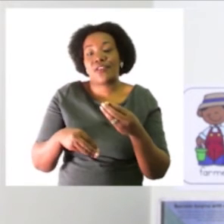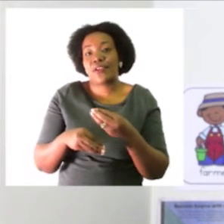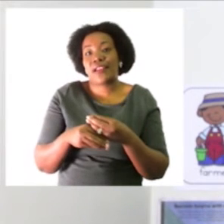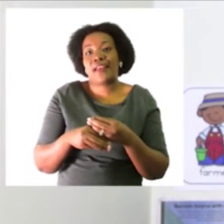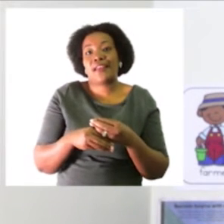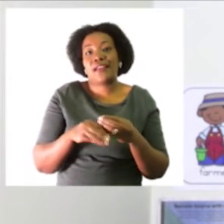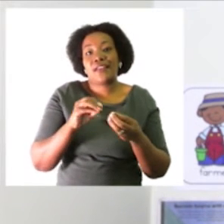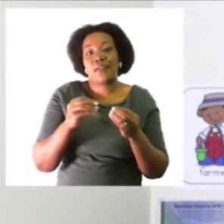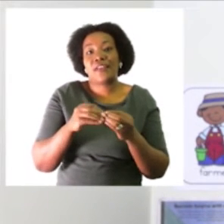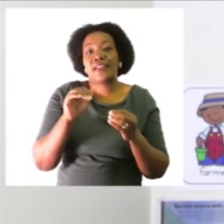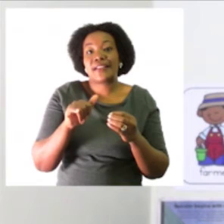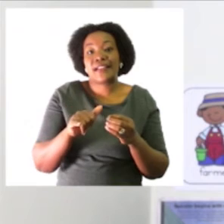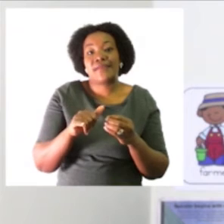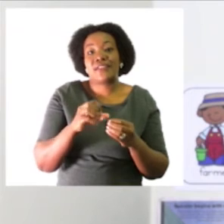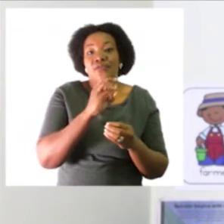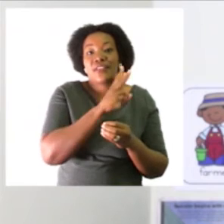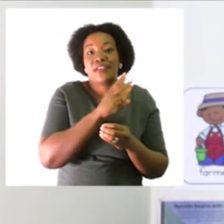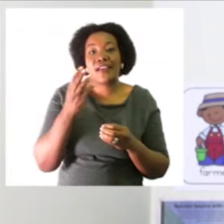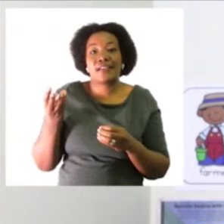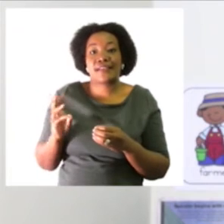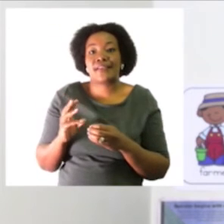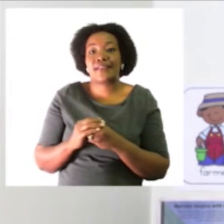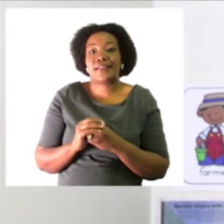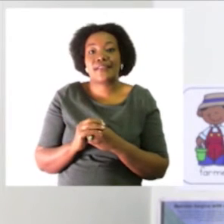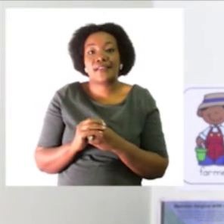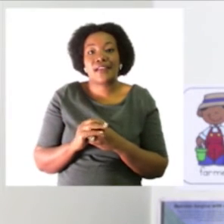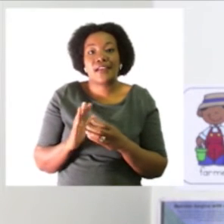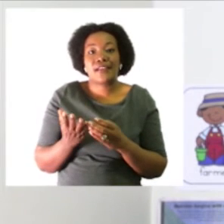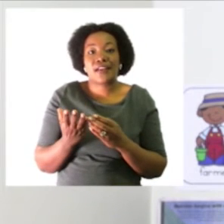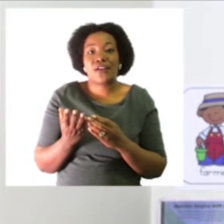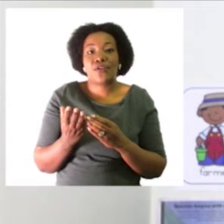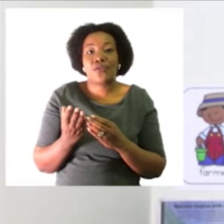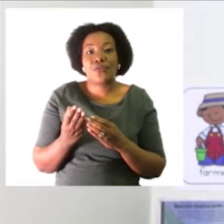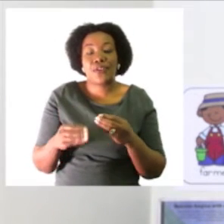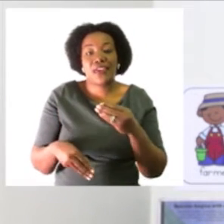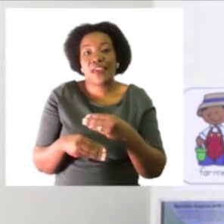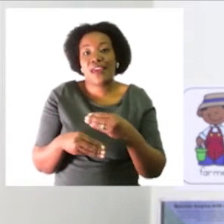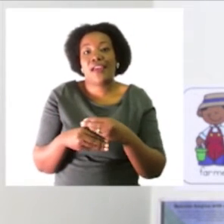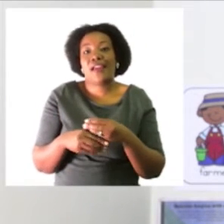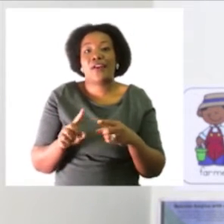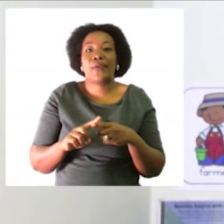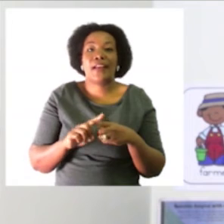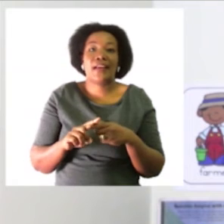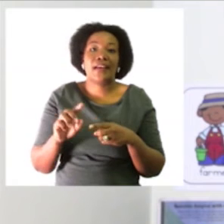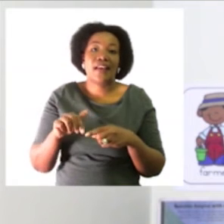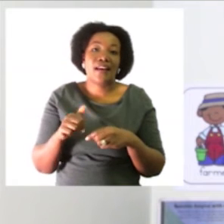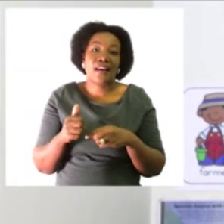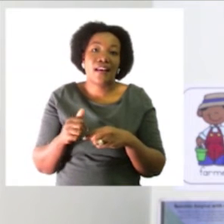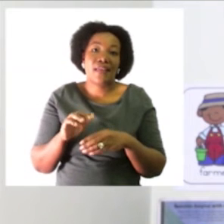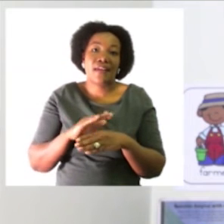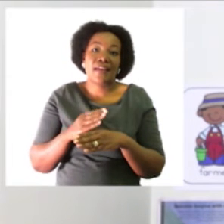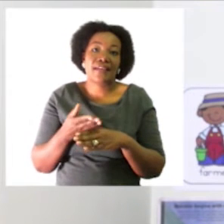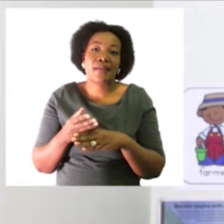36. Oh, nice, isn't it? That is how we count, adding up quickly. Let's quickly have another one also.